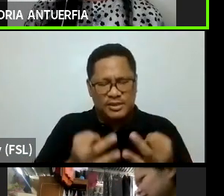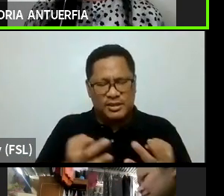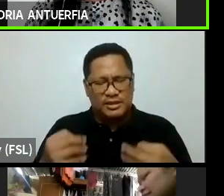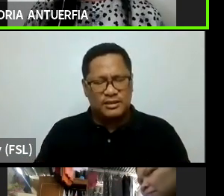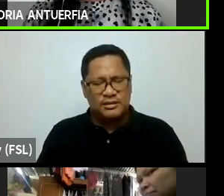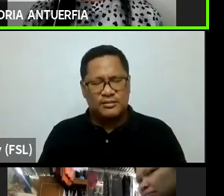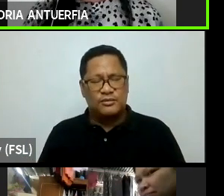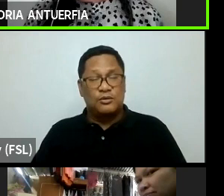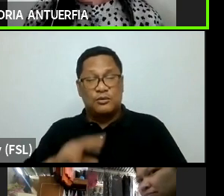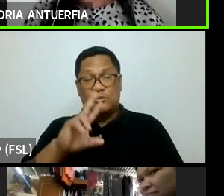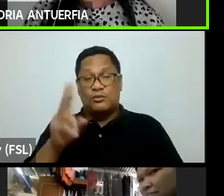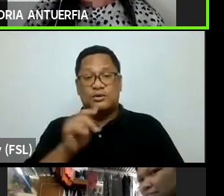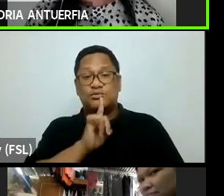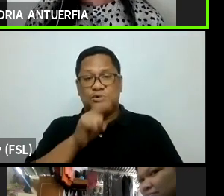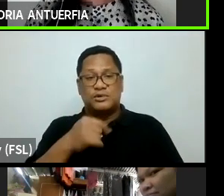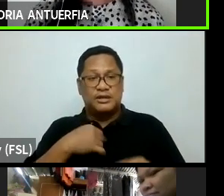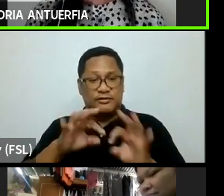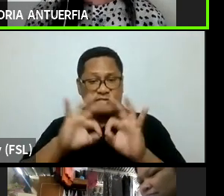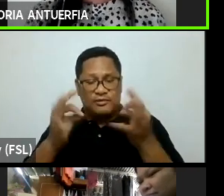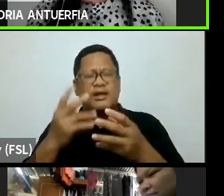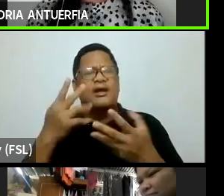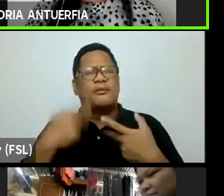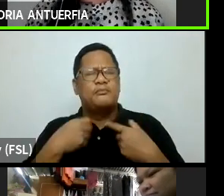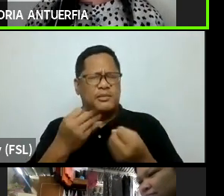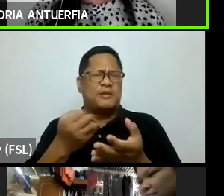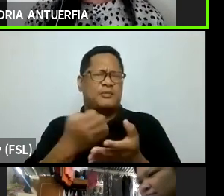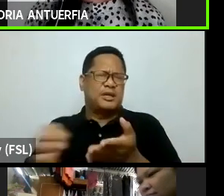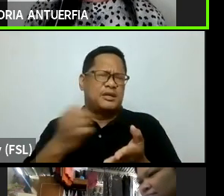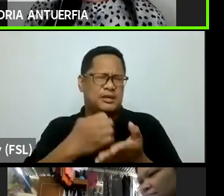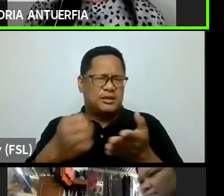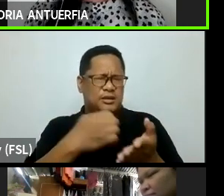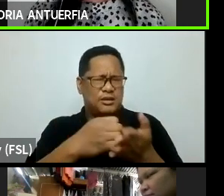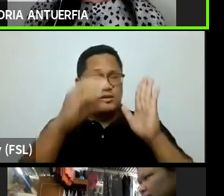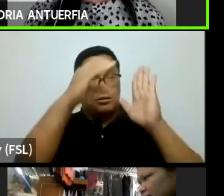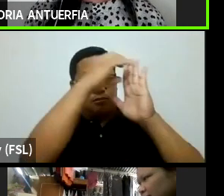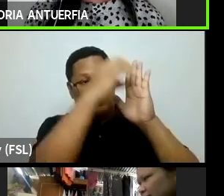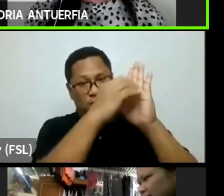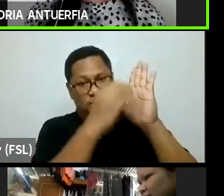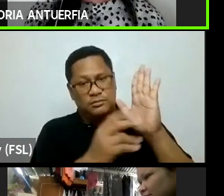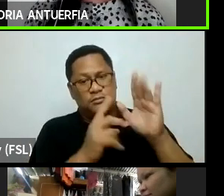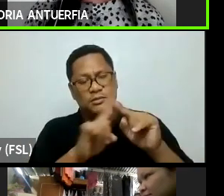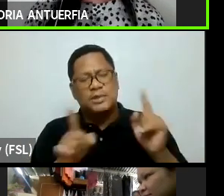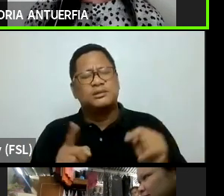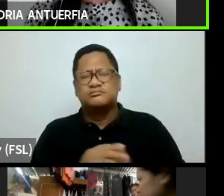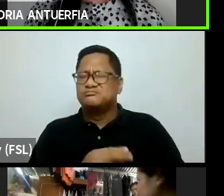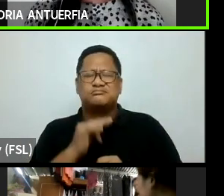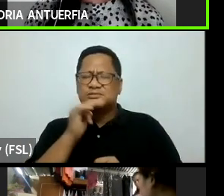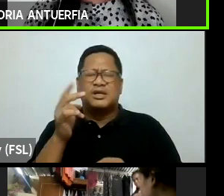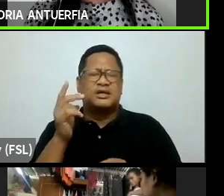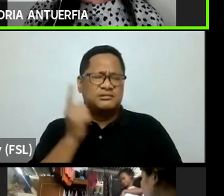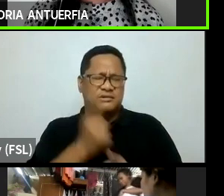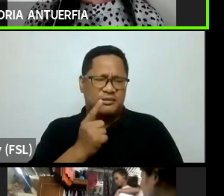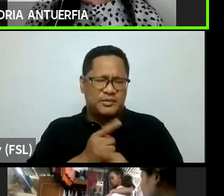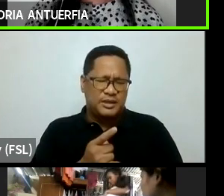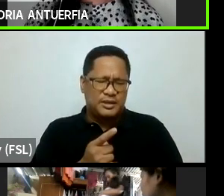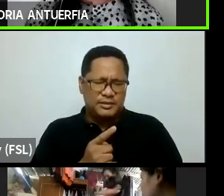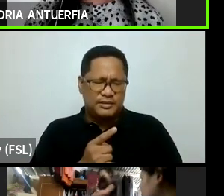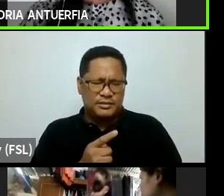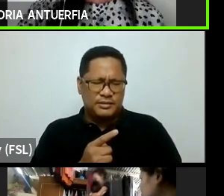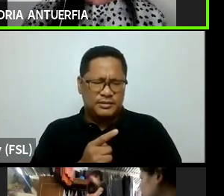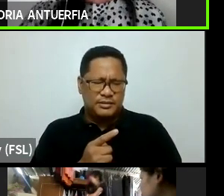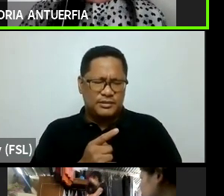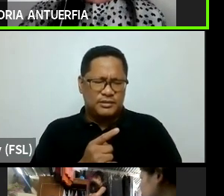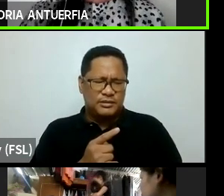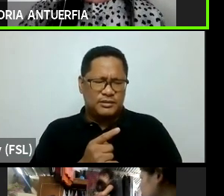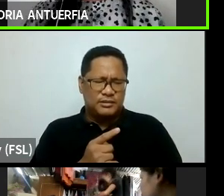When it comes to family, maraming expenses yan. So, ika-categorize mo yun. But then, hindi pala tama yun na